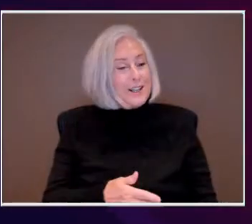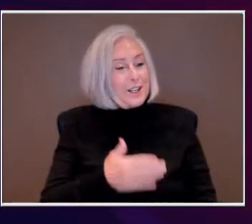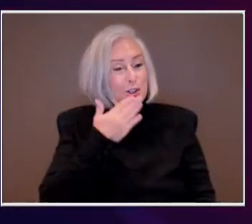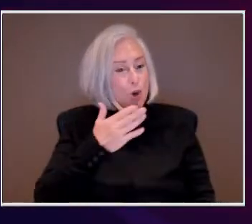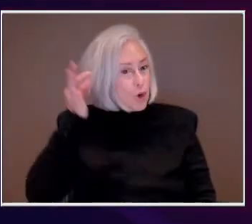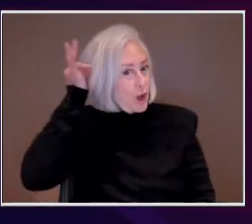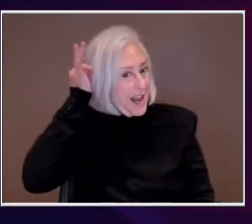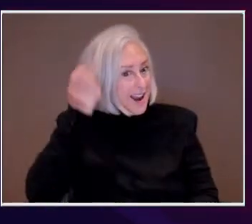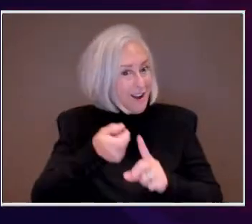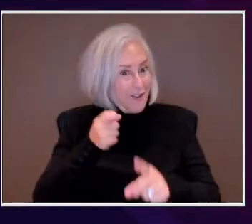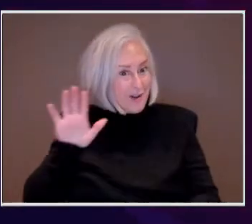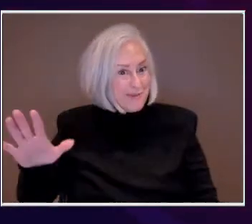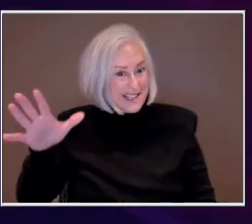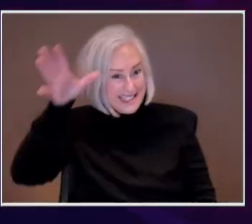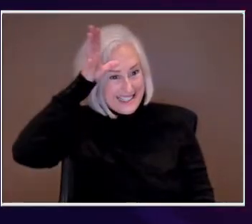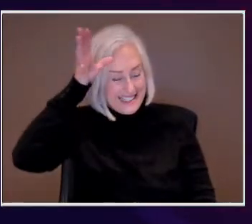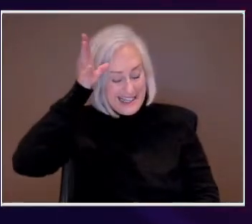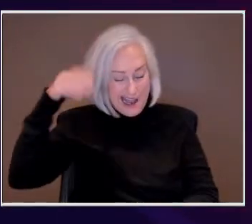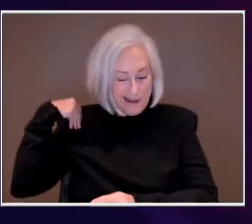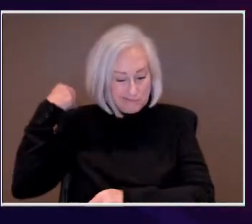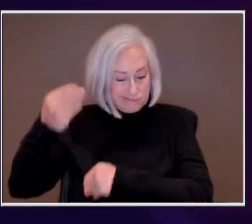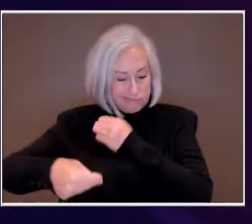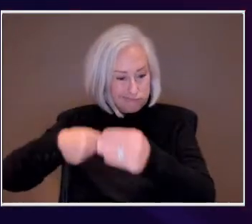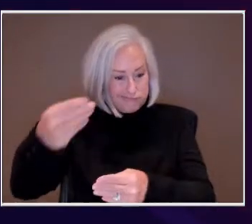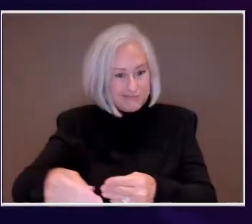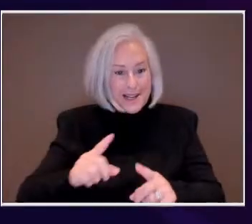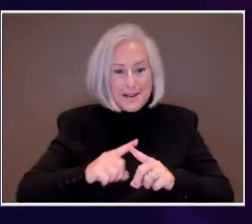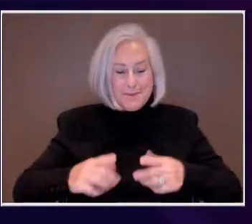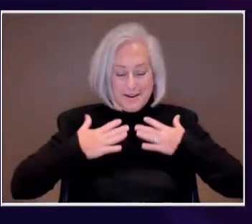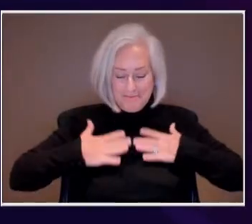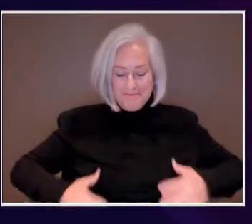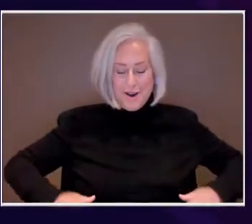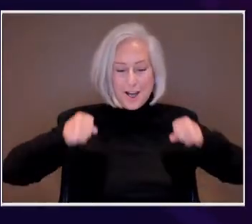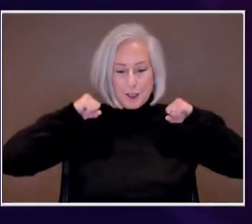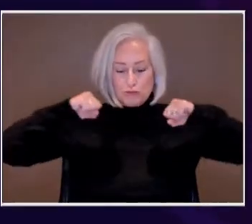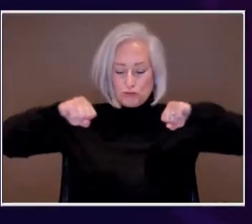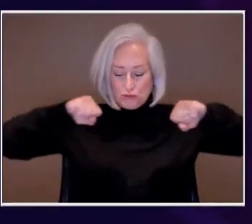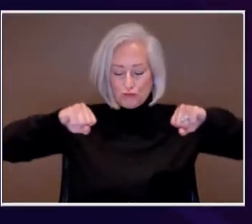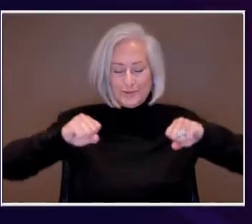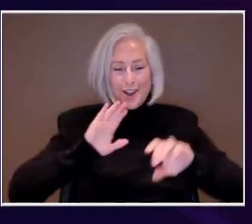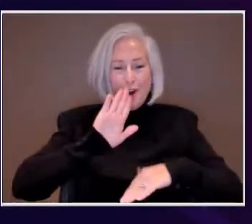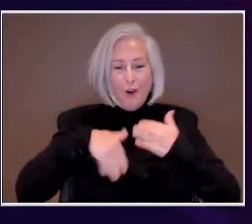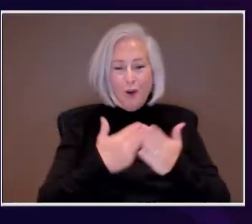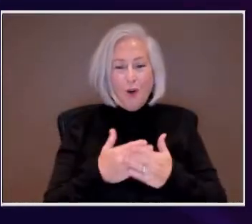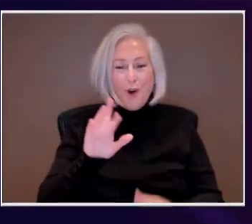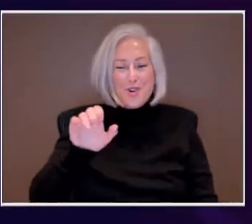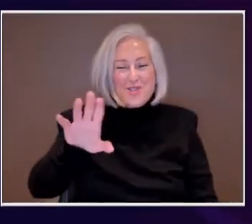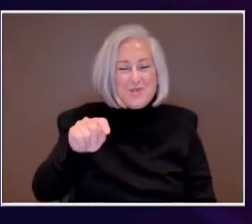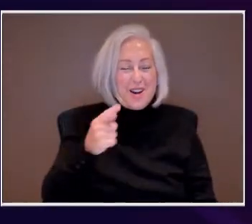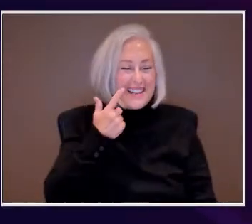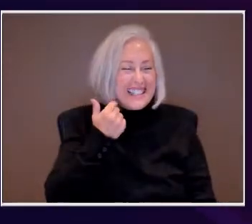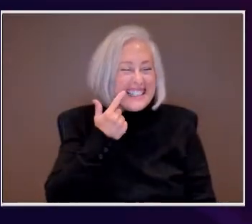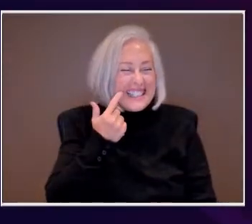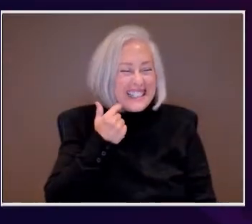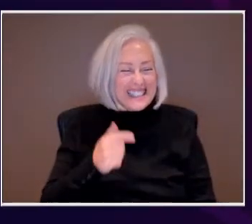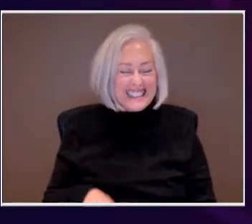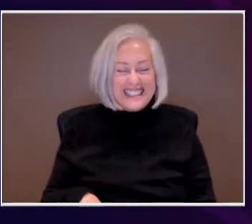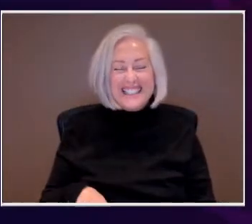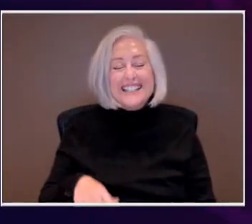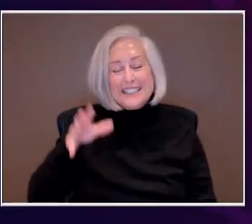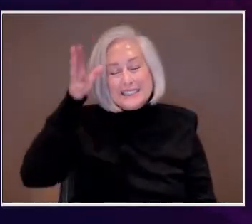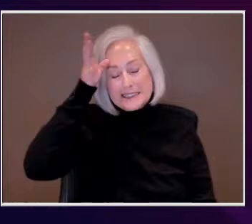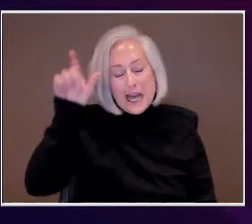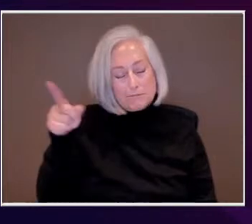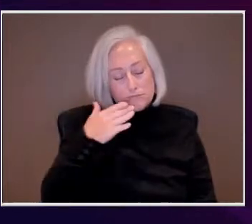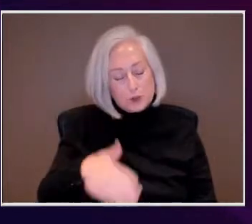the good shape is all Robert. Being in good shape. I think his dad does the hair stuff, I think. Yeah, Dad does hair stuff. I will remind him and